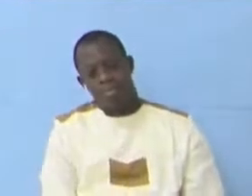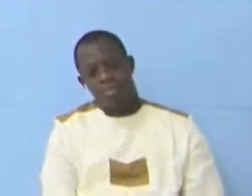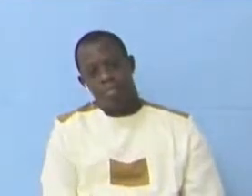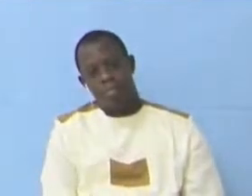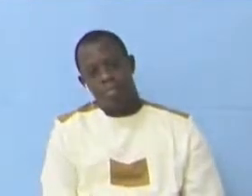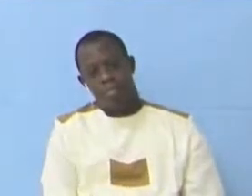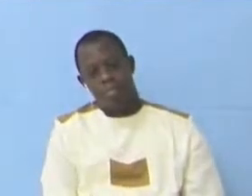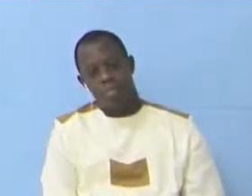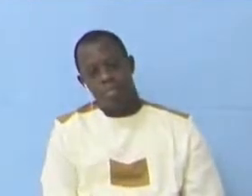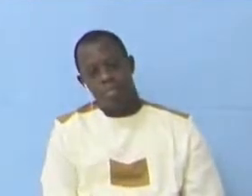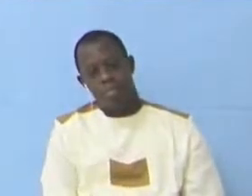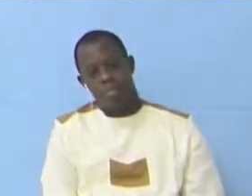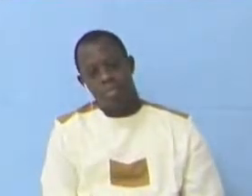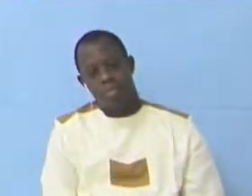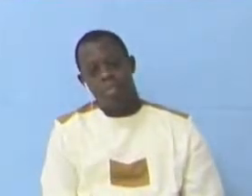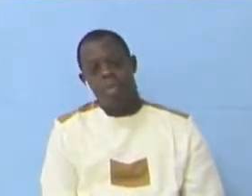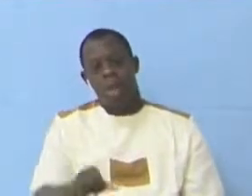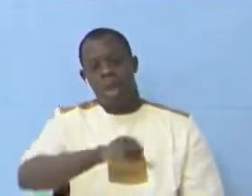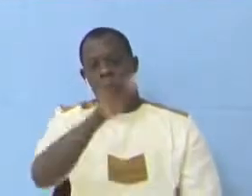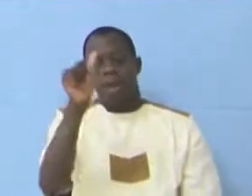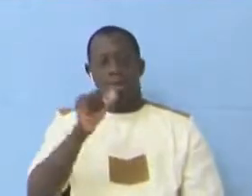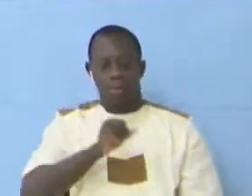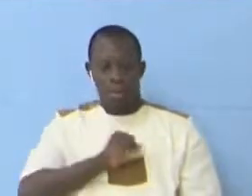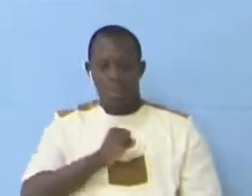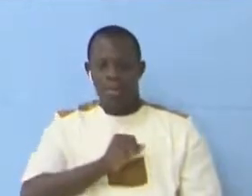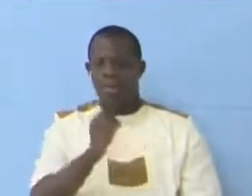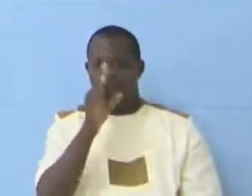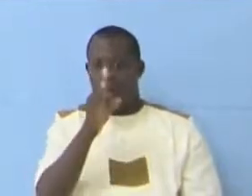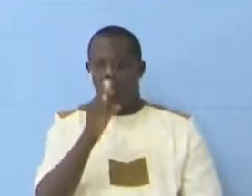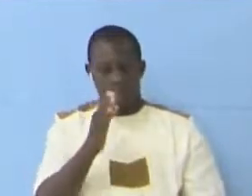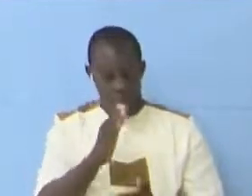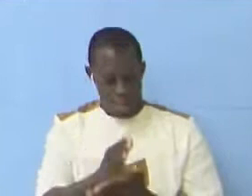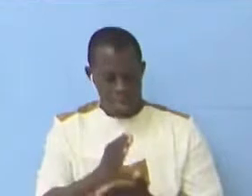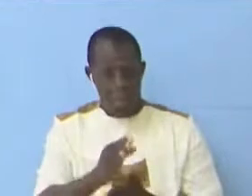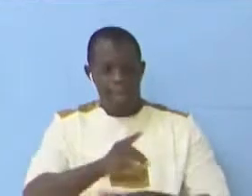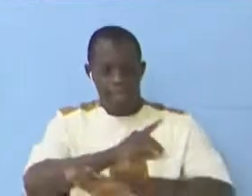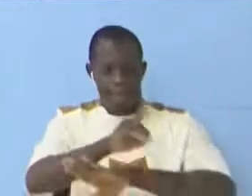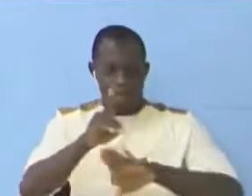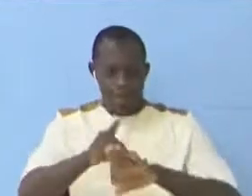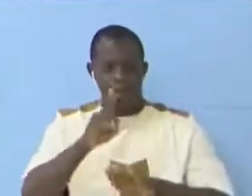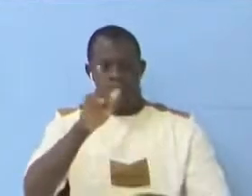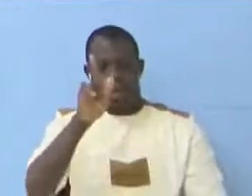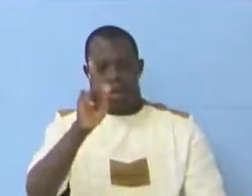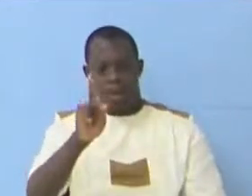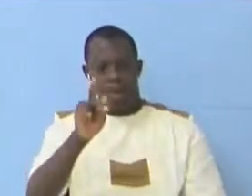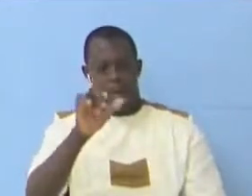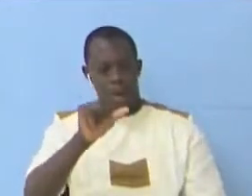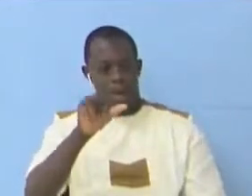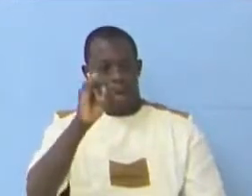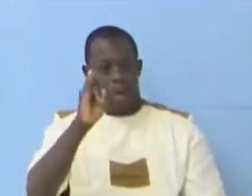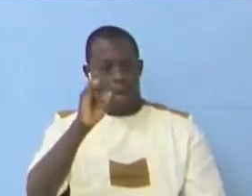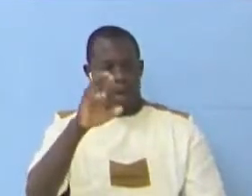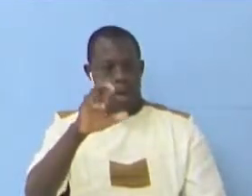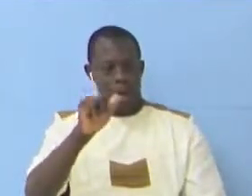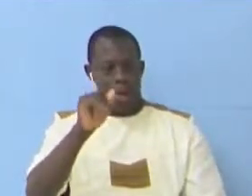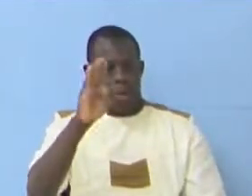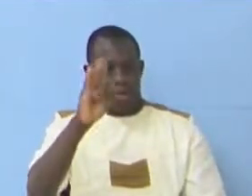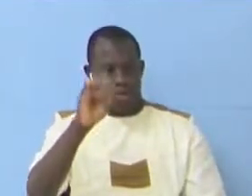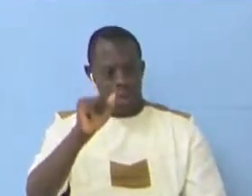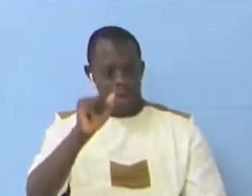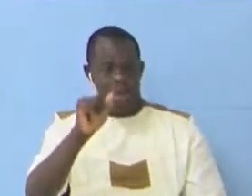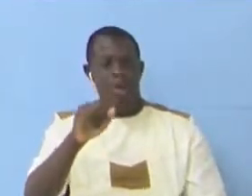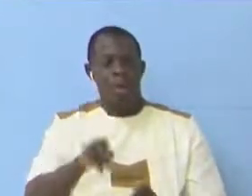counter-espionage woo ma. And said he is at the Kairaba, but he was told that a particular sergeant